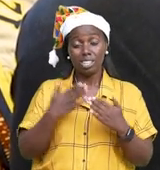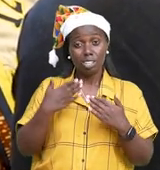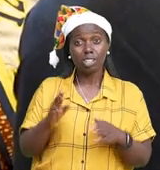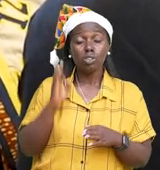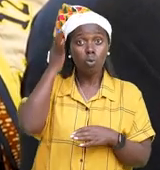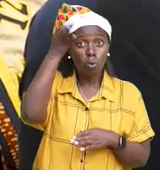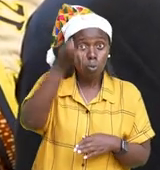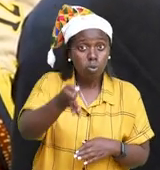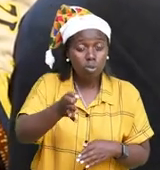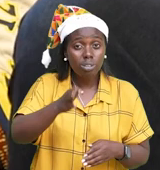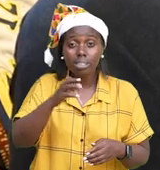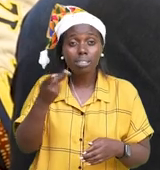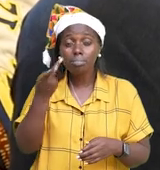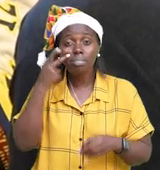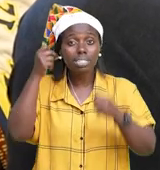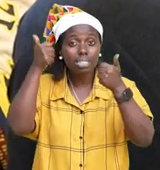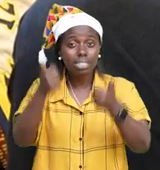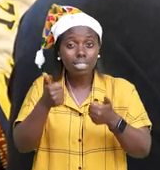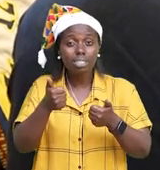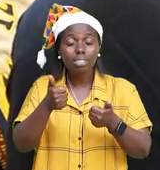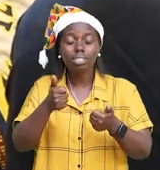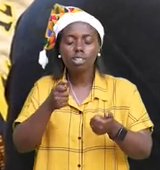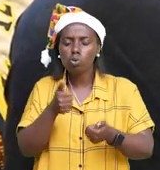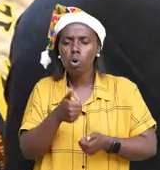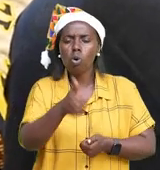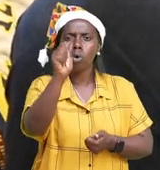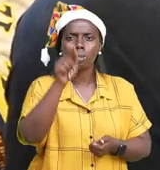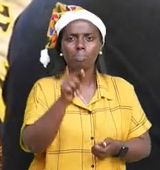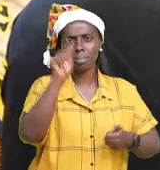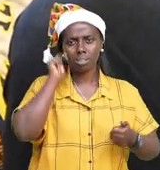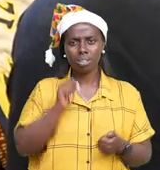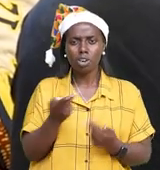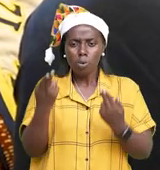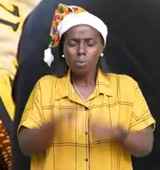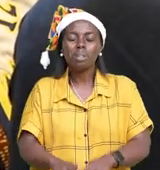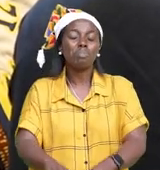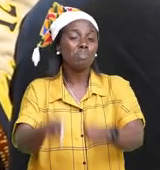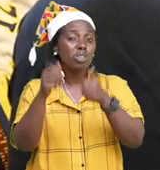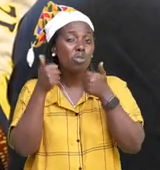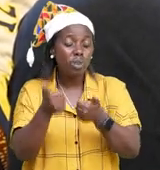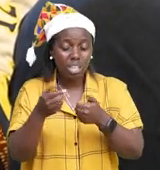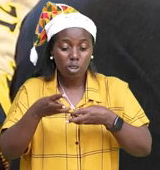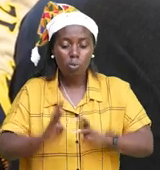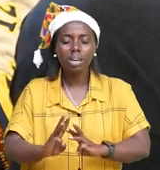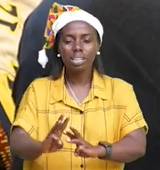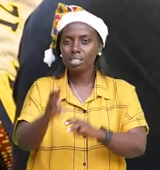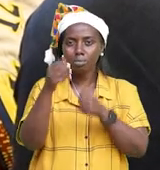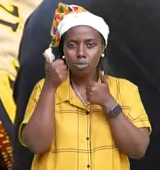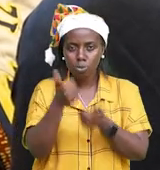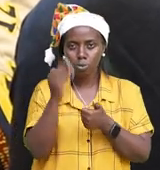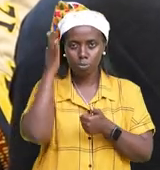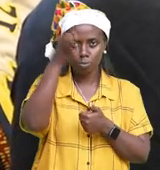Let your future unfold at its own pace. It will be worth the wait.